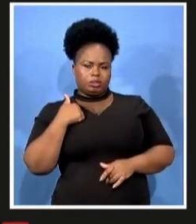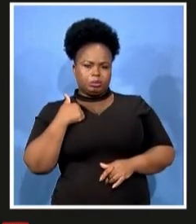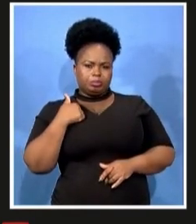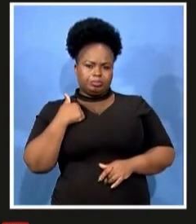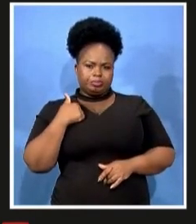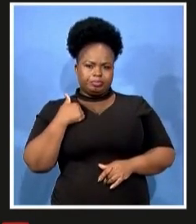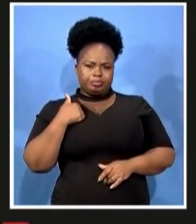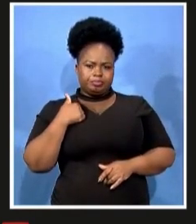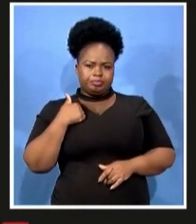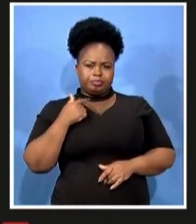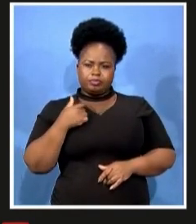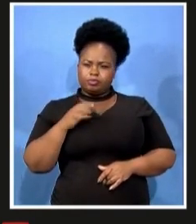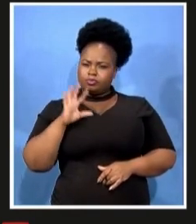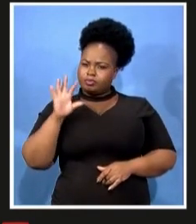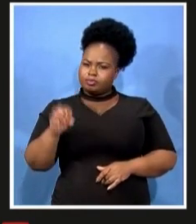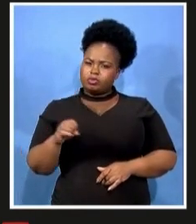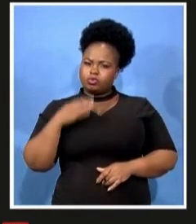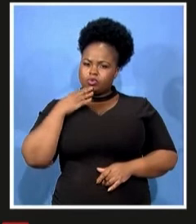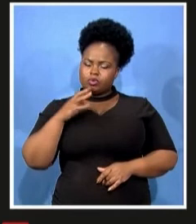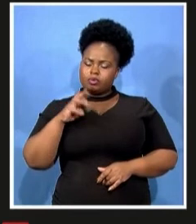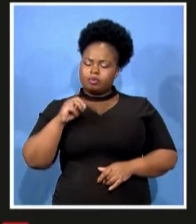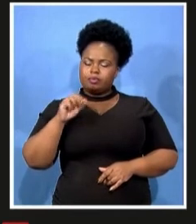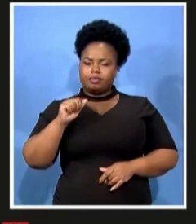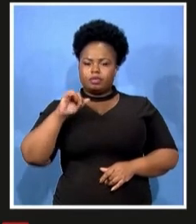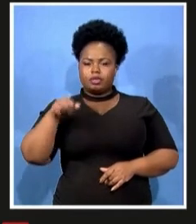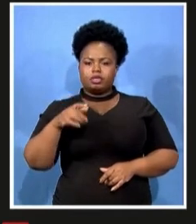to flight it there if she's able to.